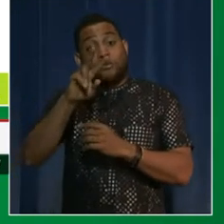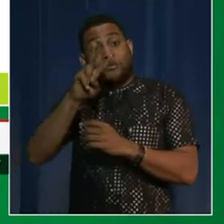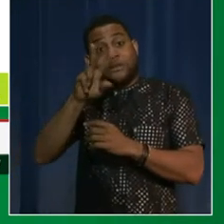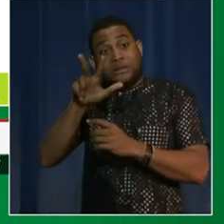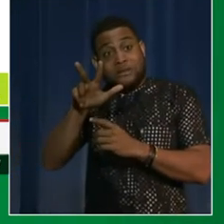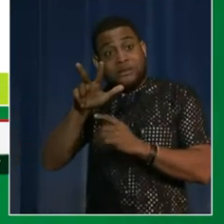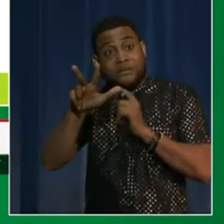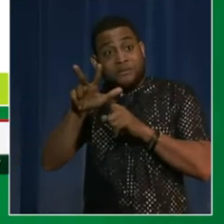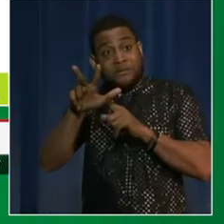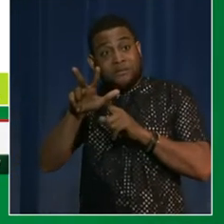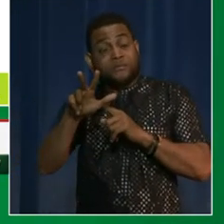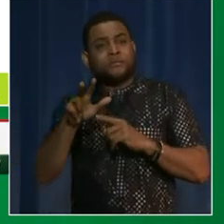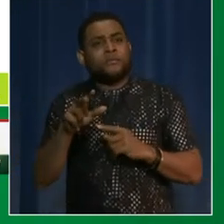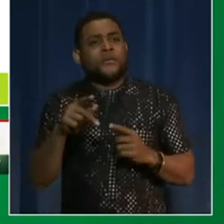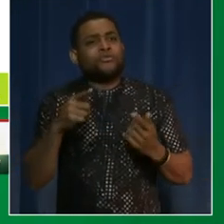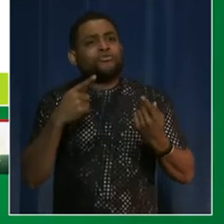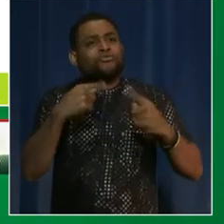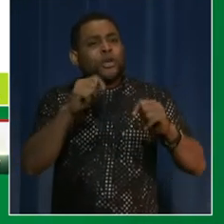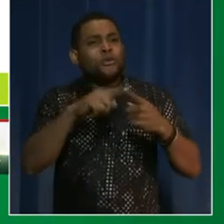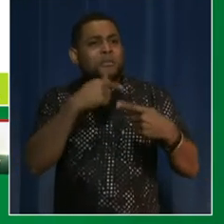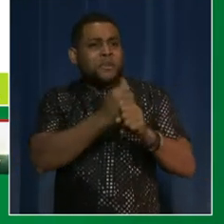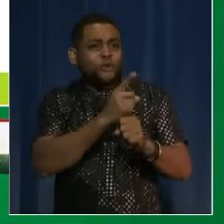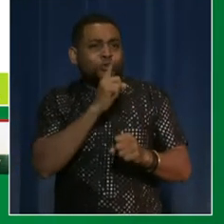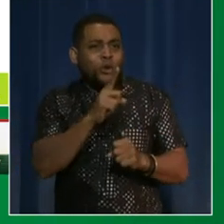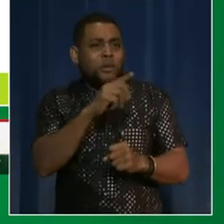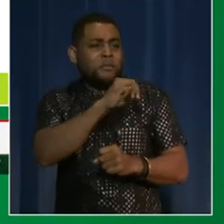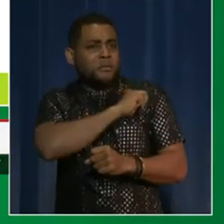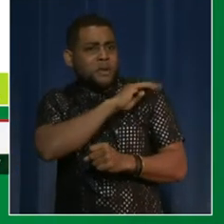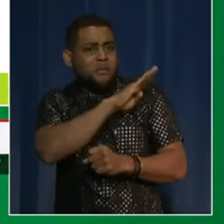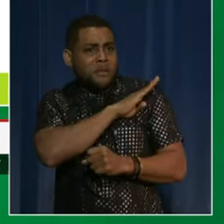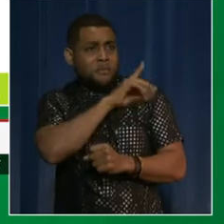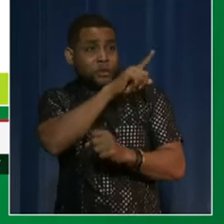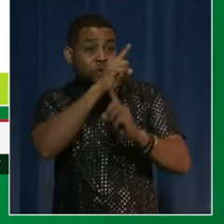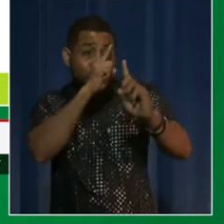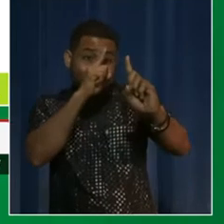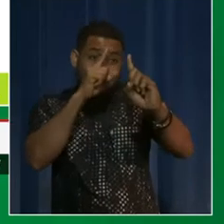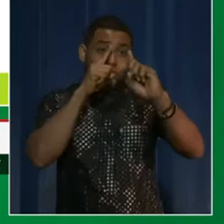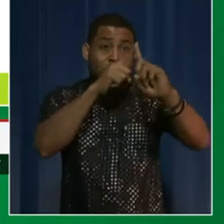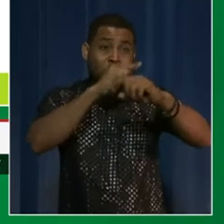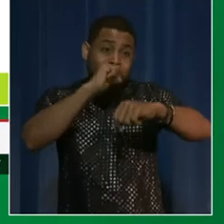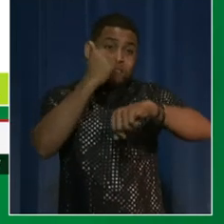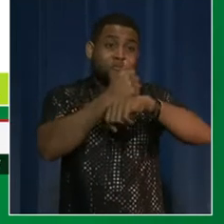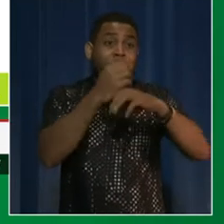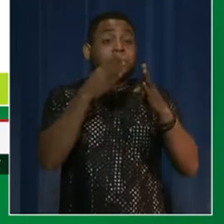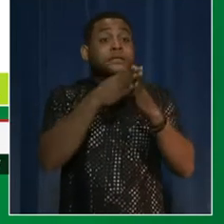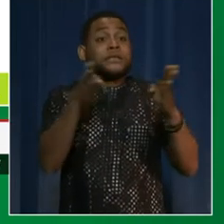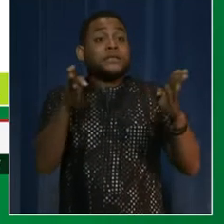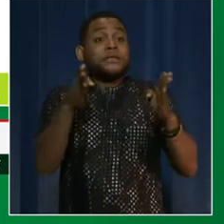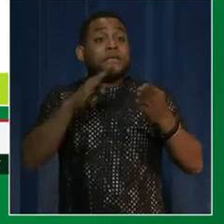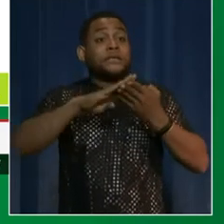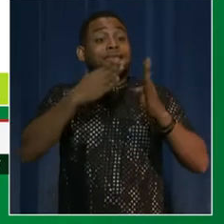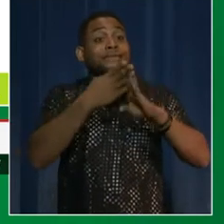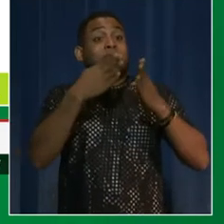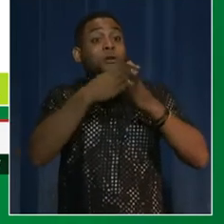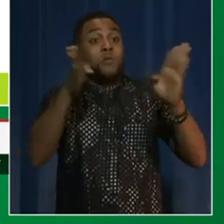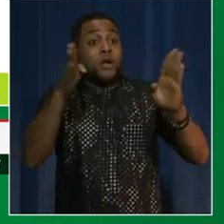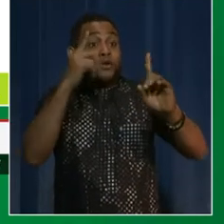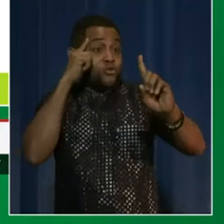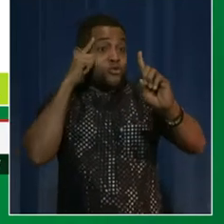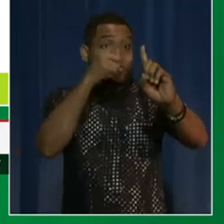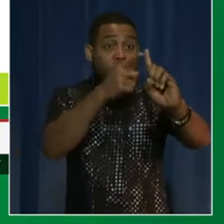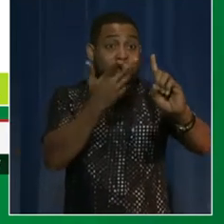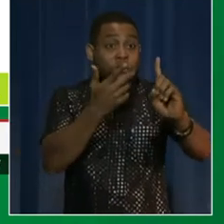get to Mayor Bowser's goal that she set, the citywide goal she set, to create 36,000 new homes